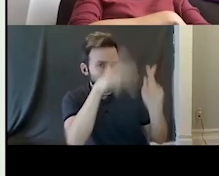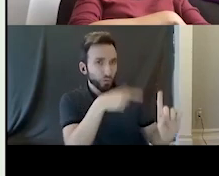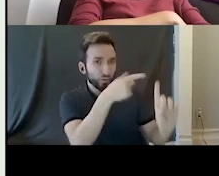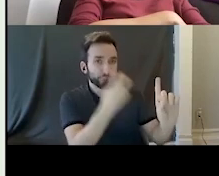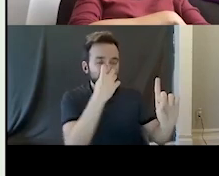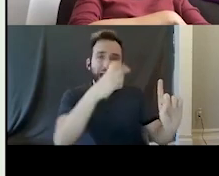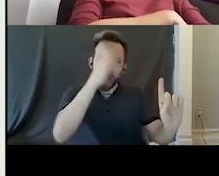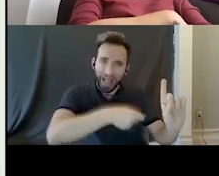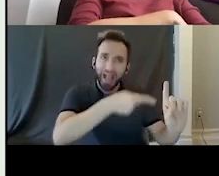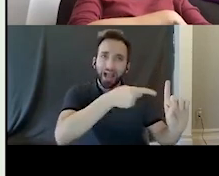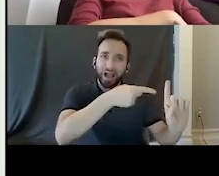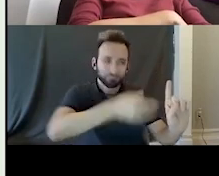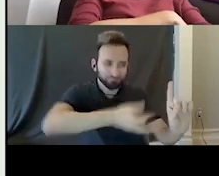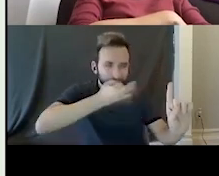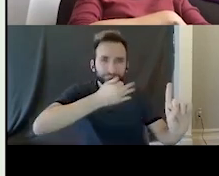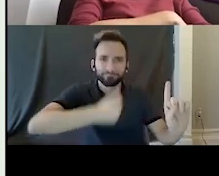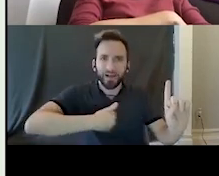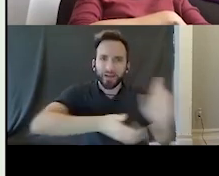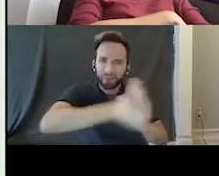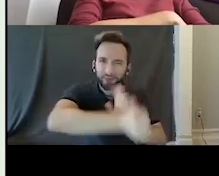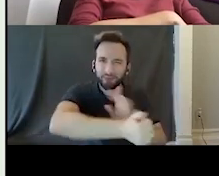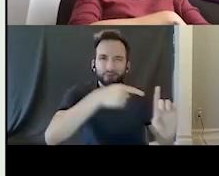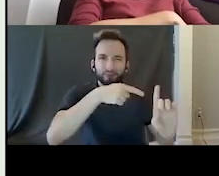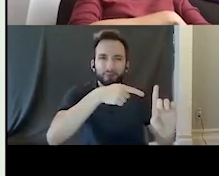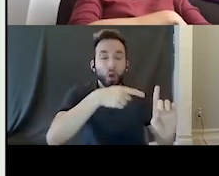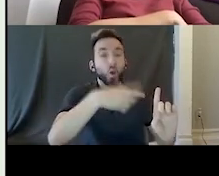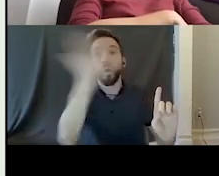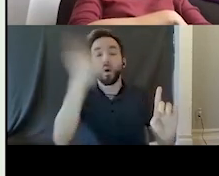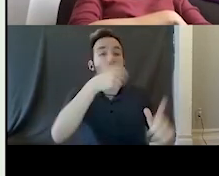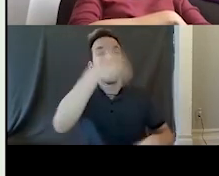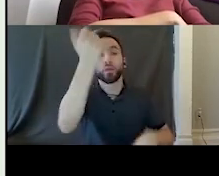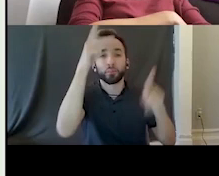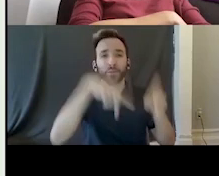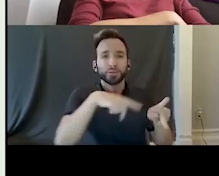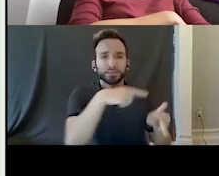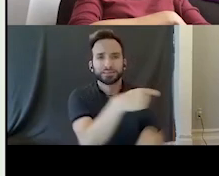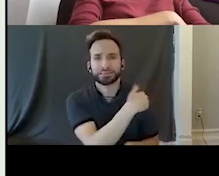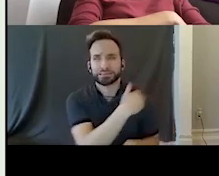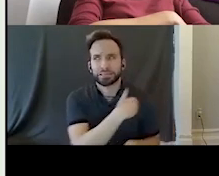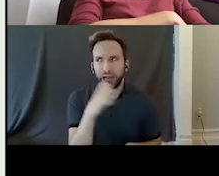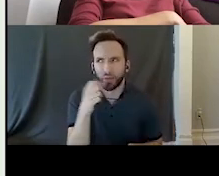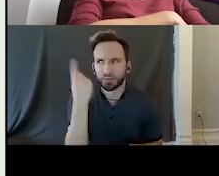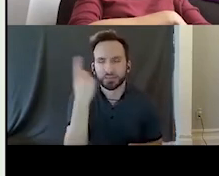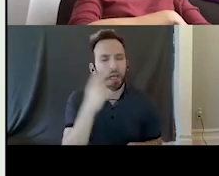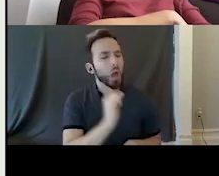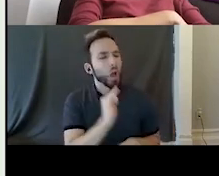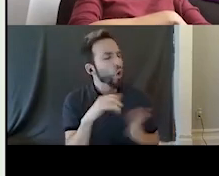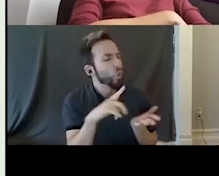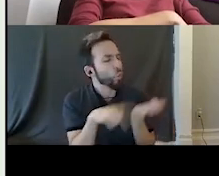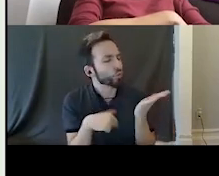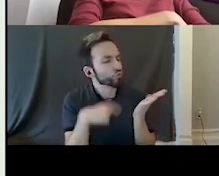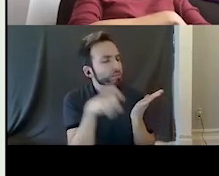aid works, how to re-explain something for them to understand. Ask if the person is comfortable disclosing their